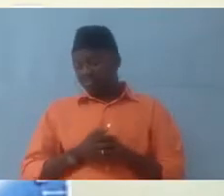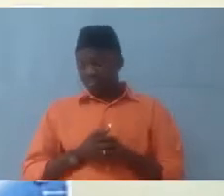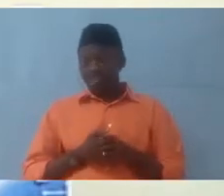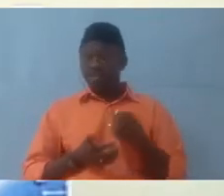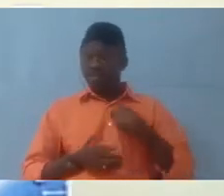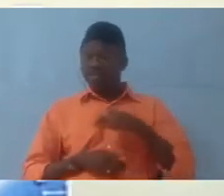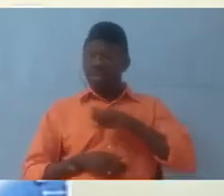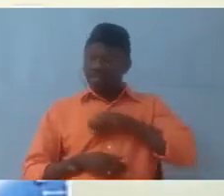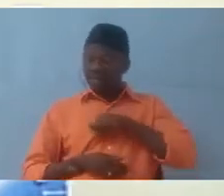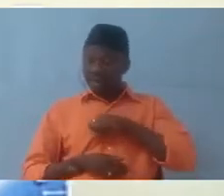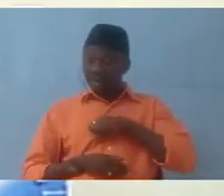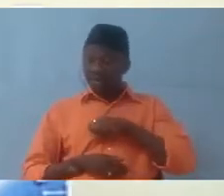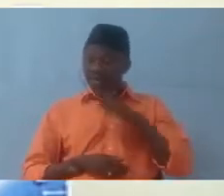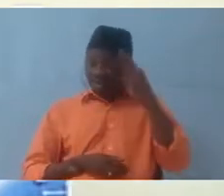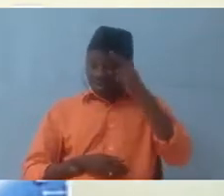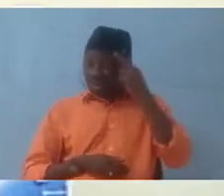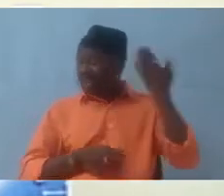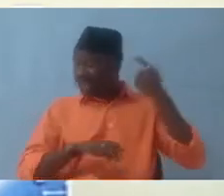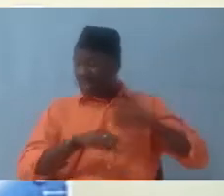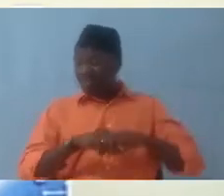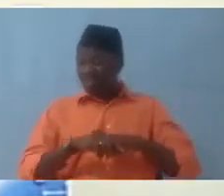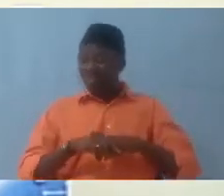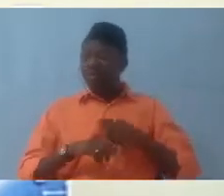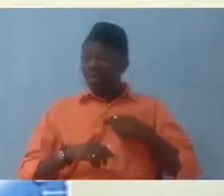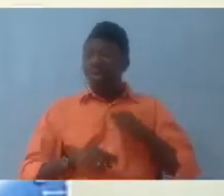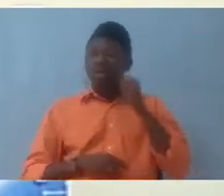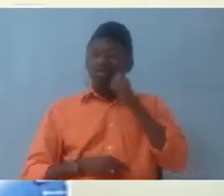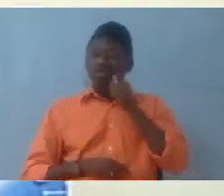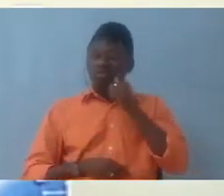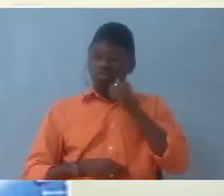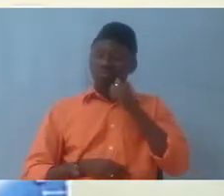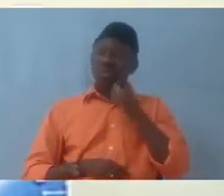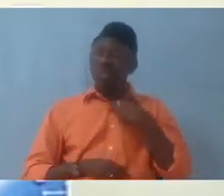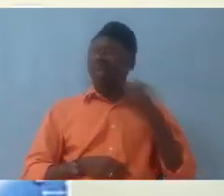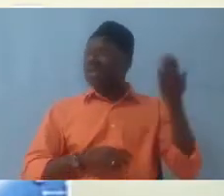But my reasoning at the time is what I used to arrive at the judgment.